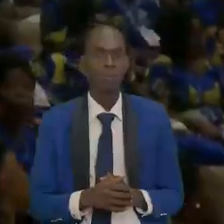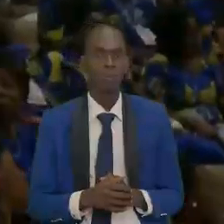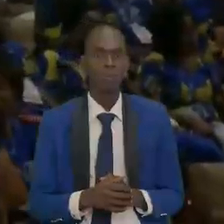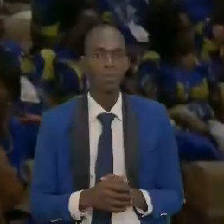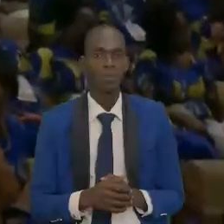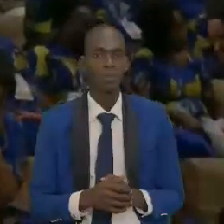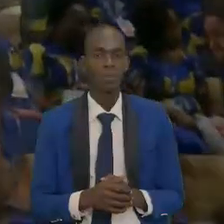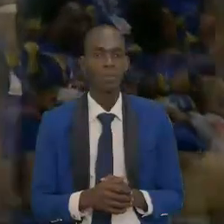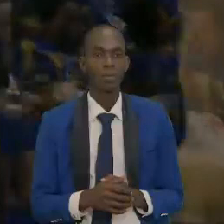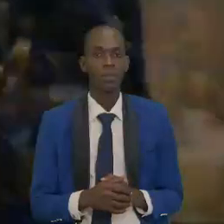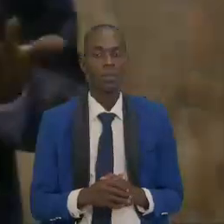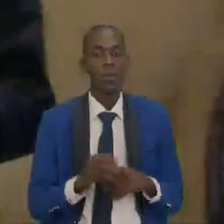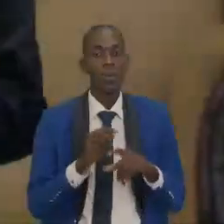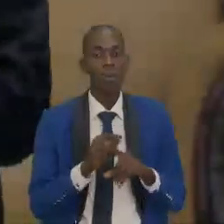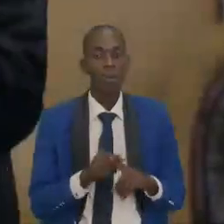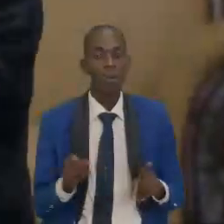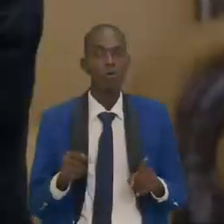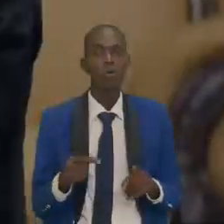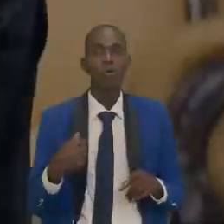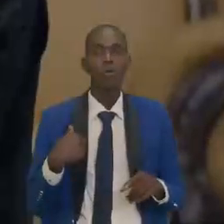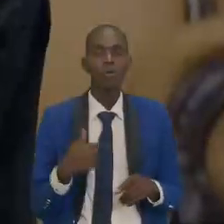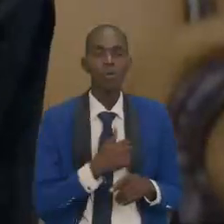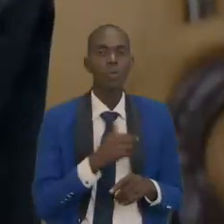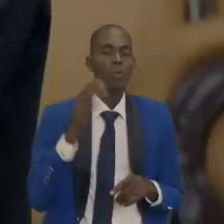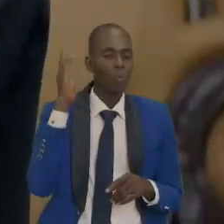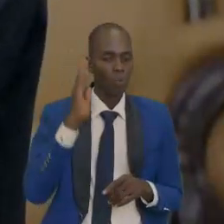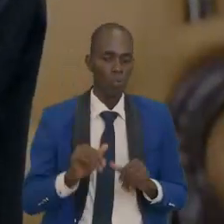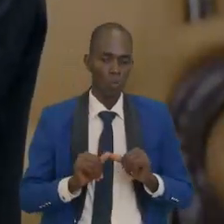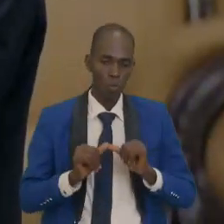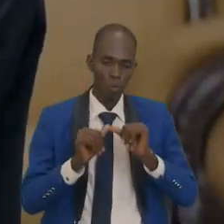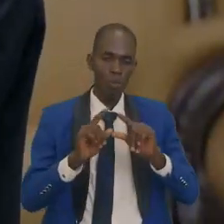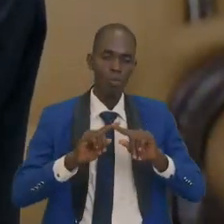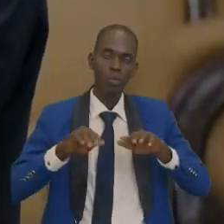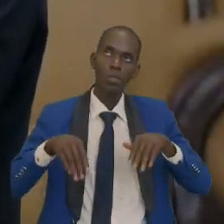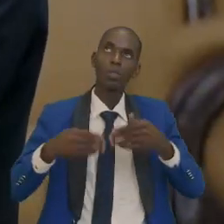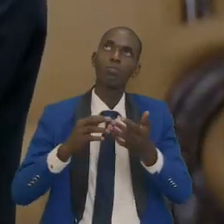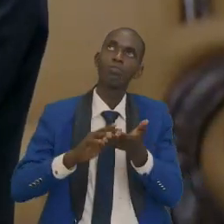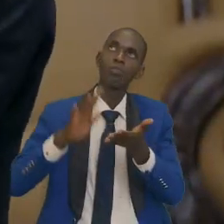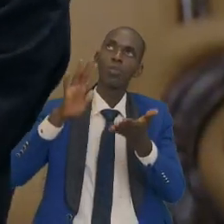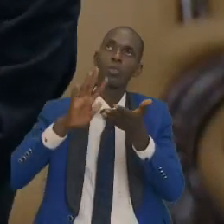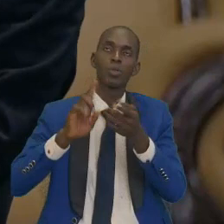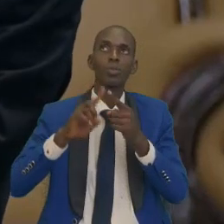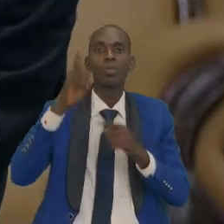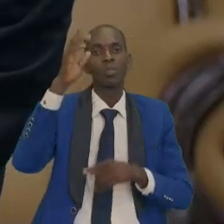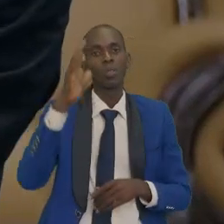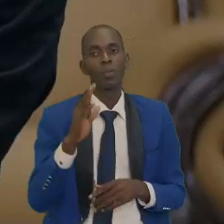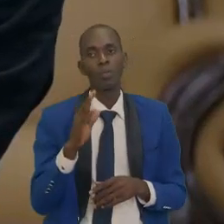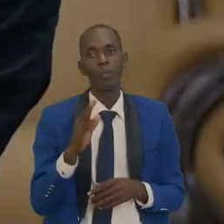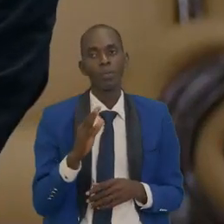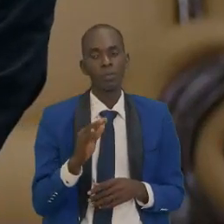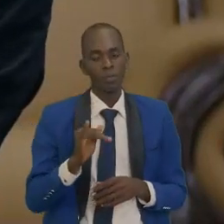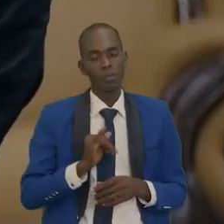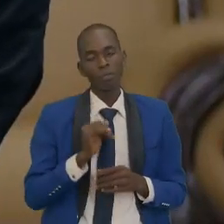but we're given we'll keep on giving glory to God I wake up in the